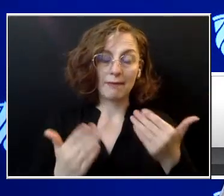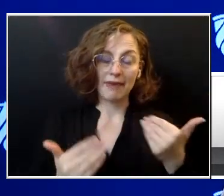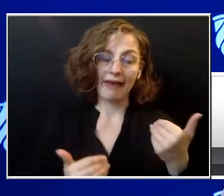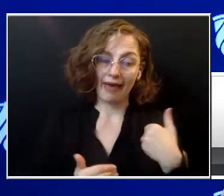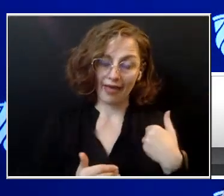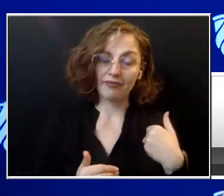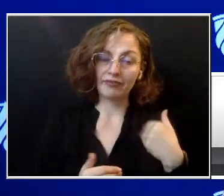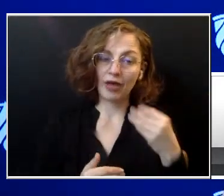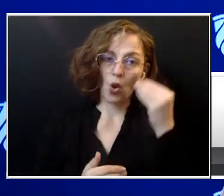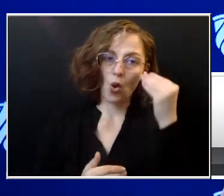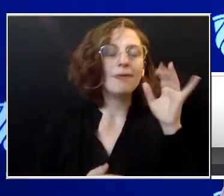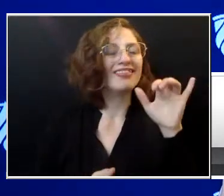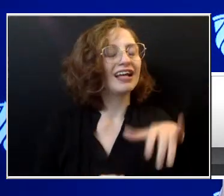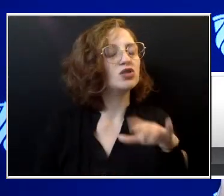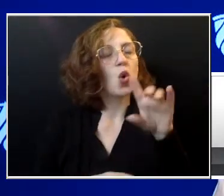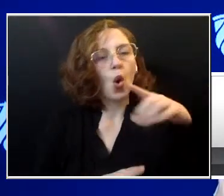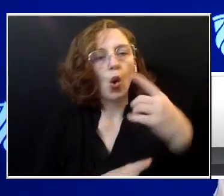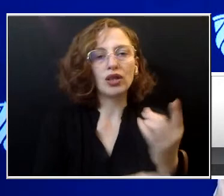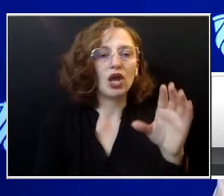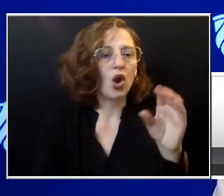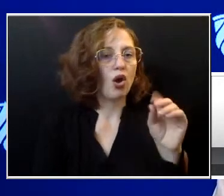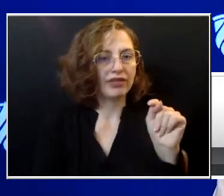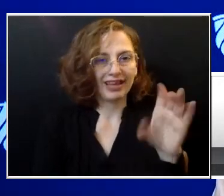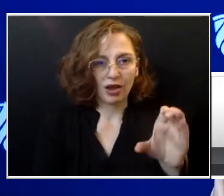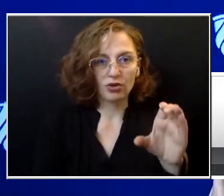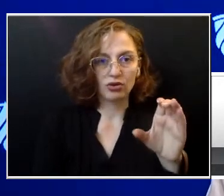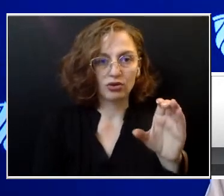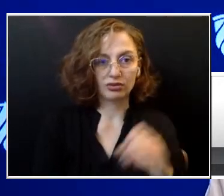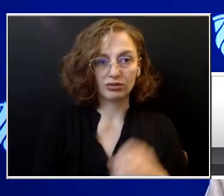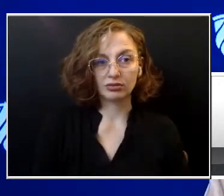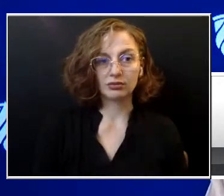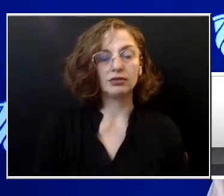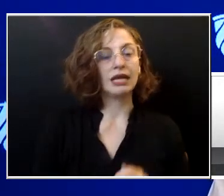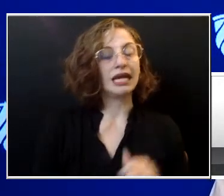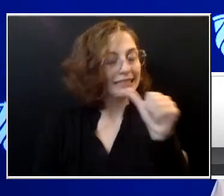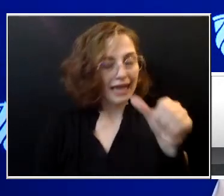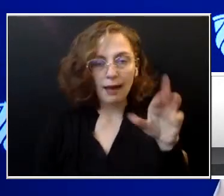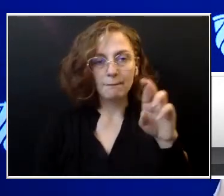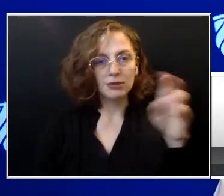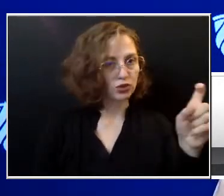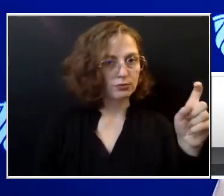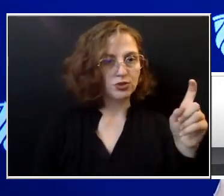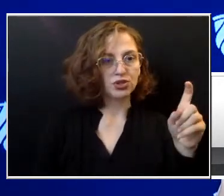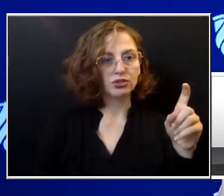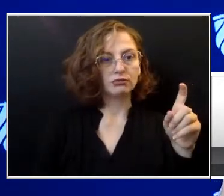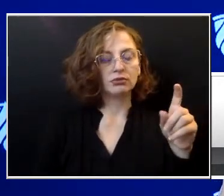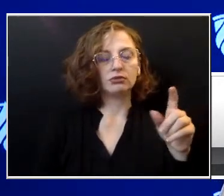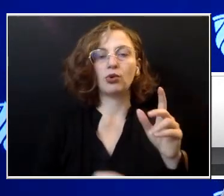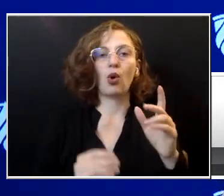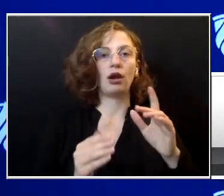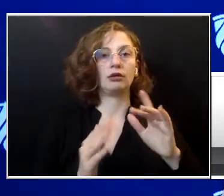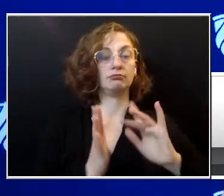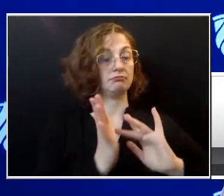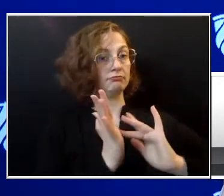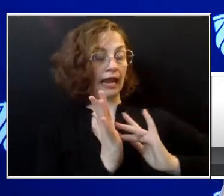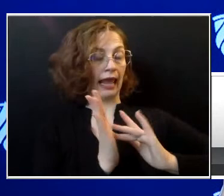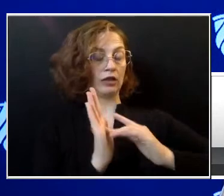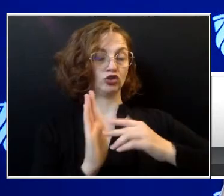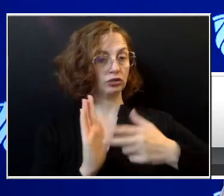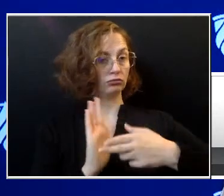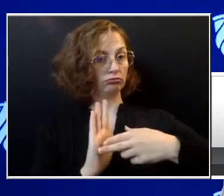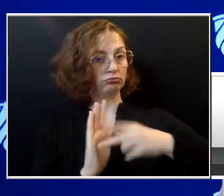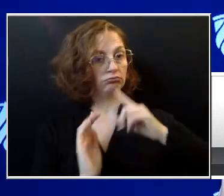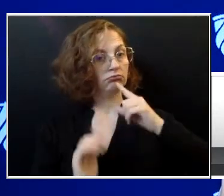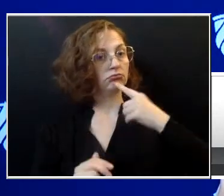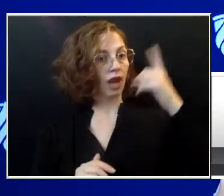drops, so you can buy these just on the shelf. They are not the prescription or medication eye drops. But you do want to check if you have